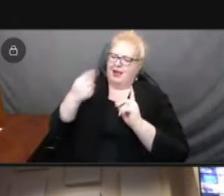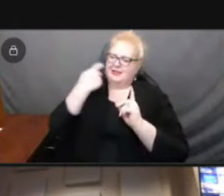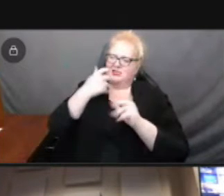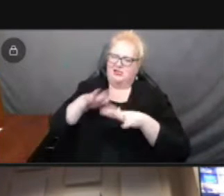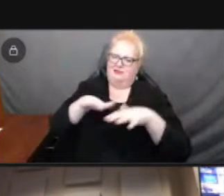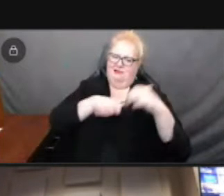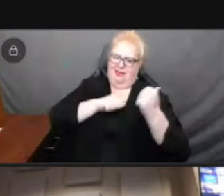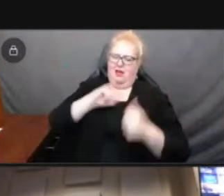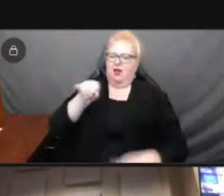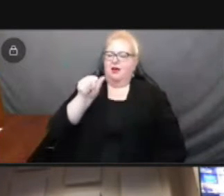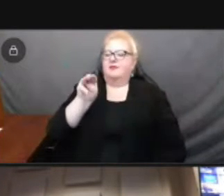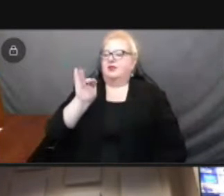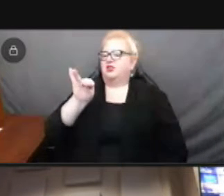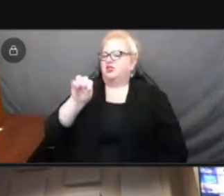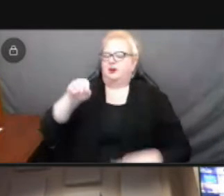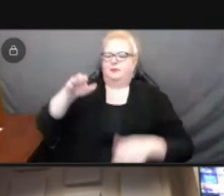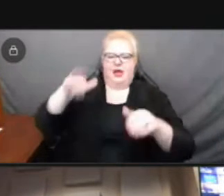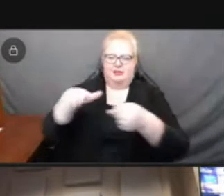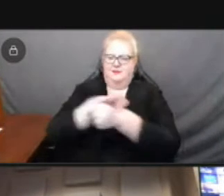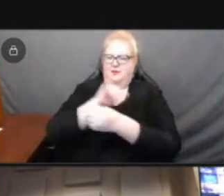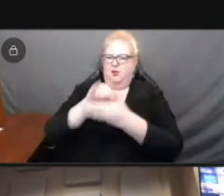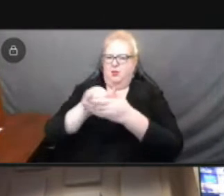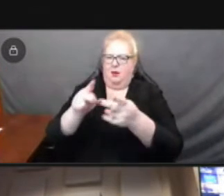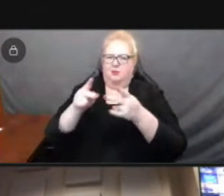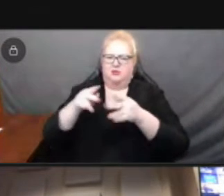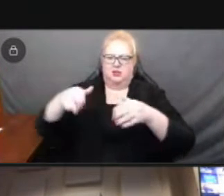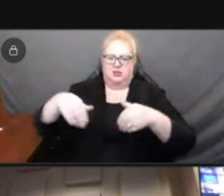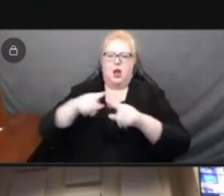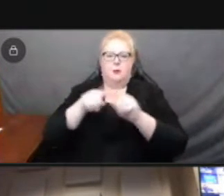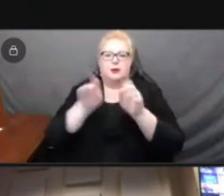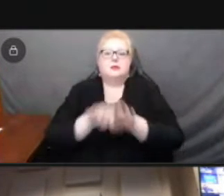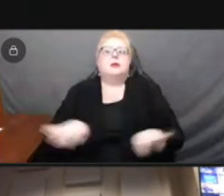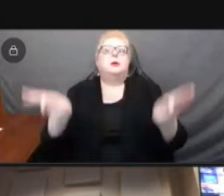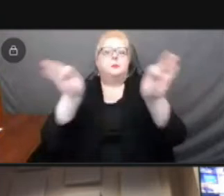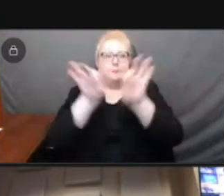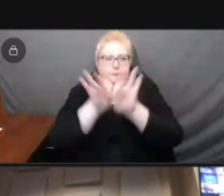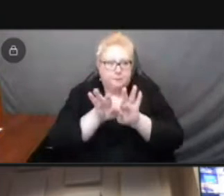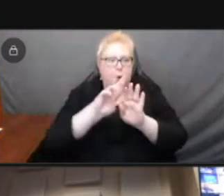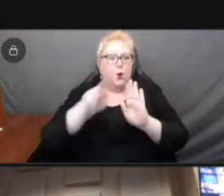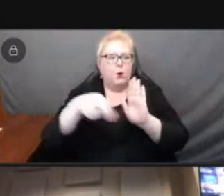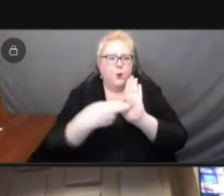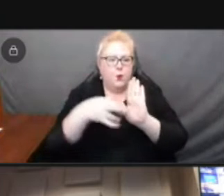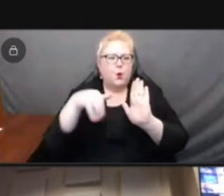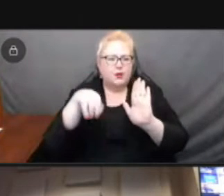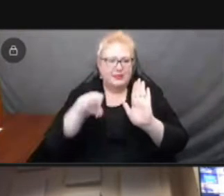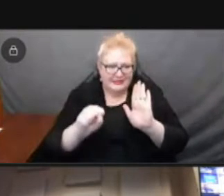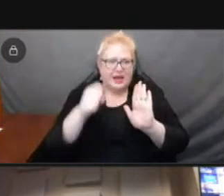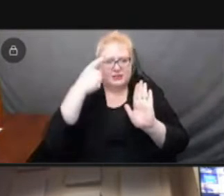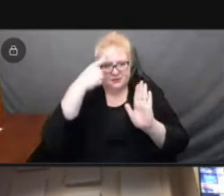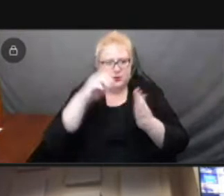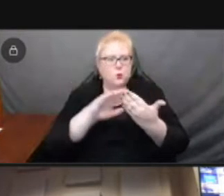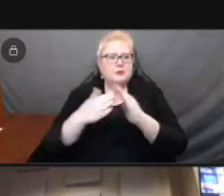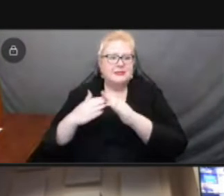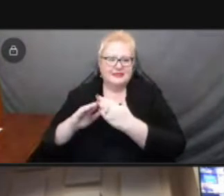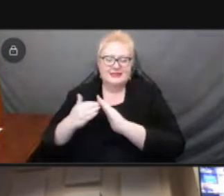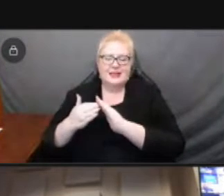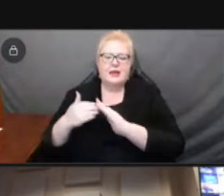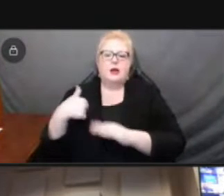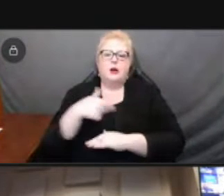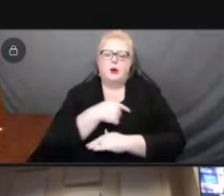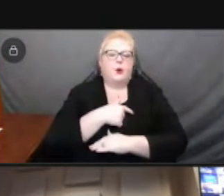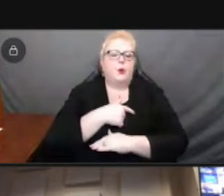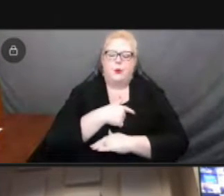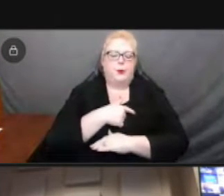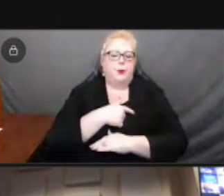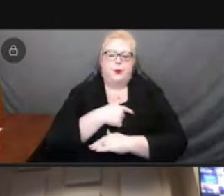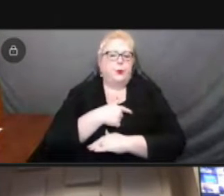yet. But it's an important role in the city, and I do believe we'll be moving forward filling that.